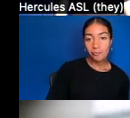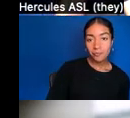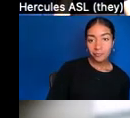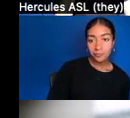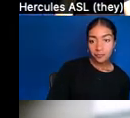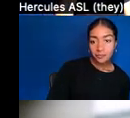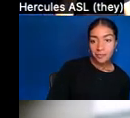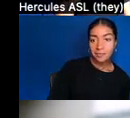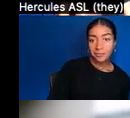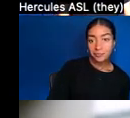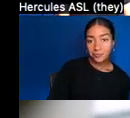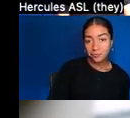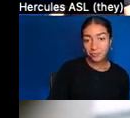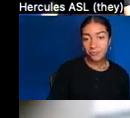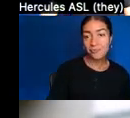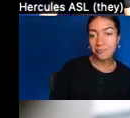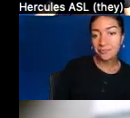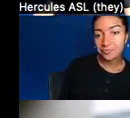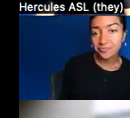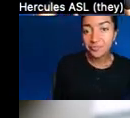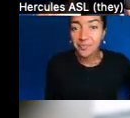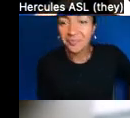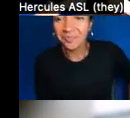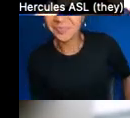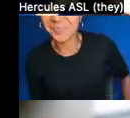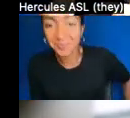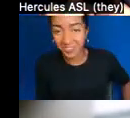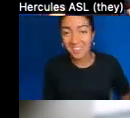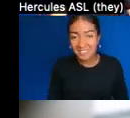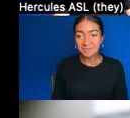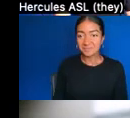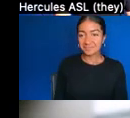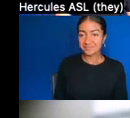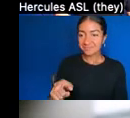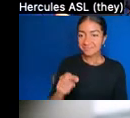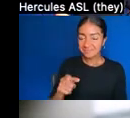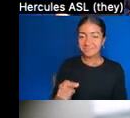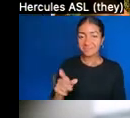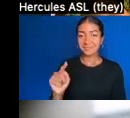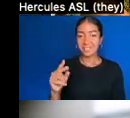Yeah, it's The Rock who's the demigod.